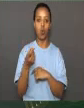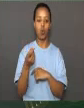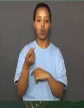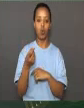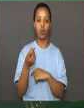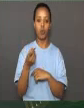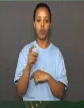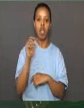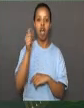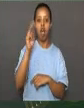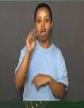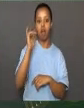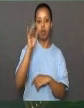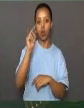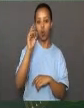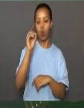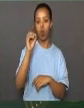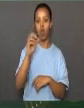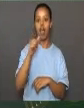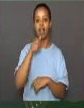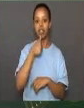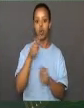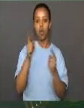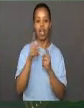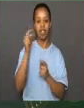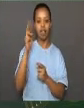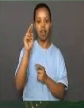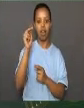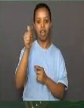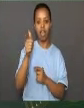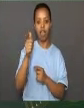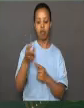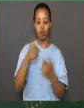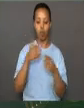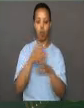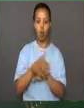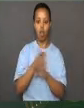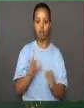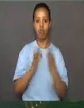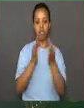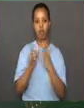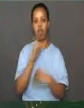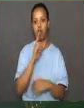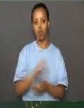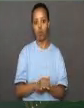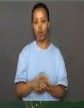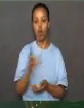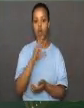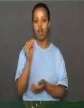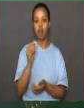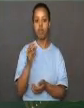carried to the ribosome by molecules of tRNA. At the